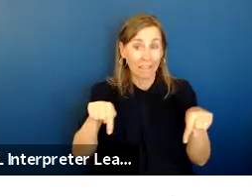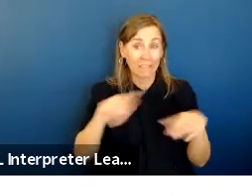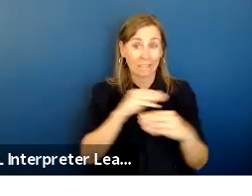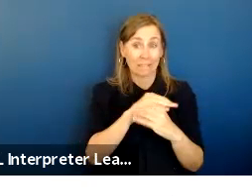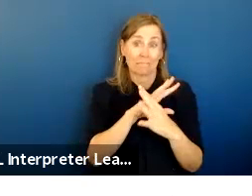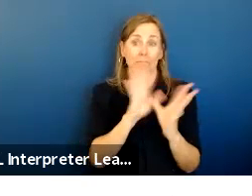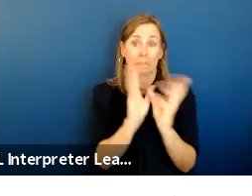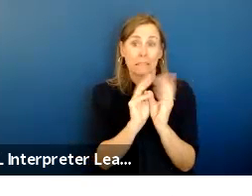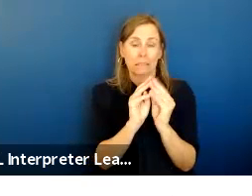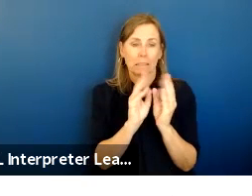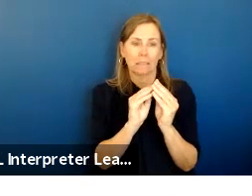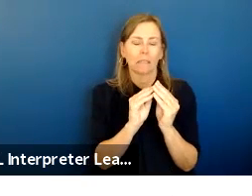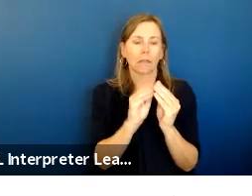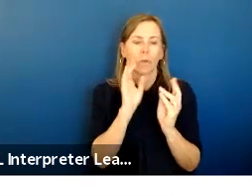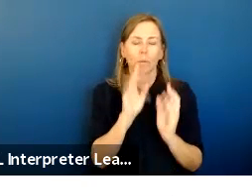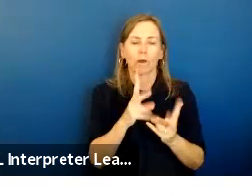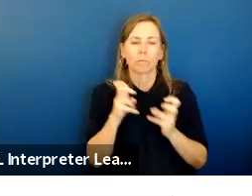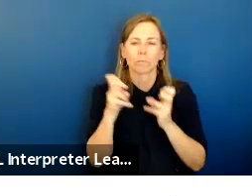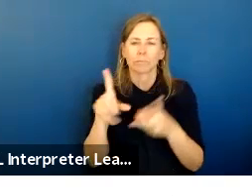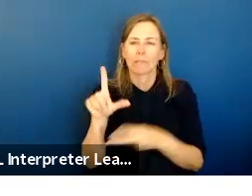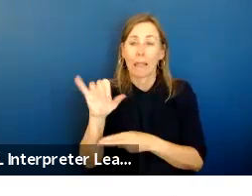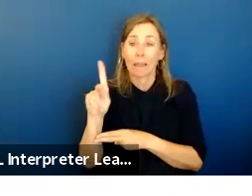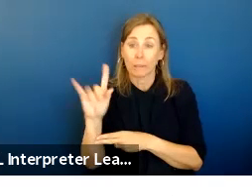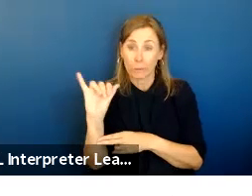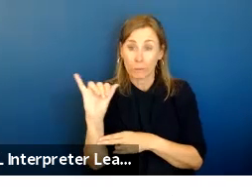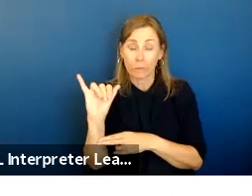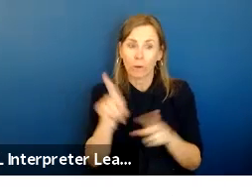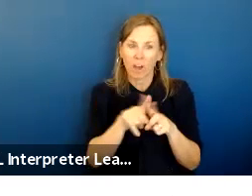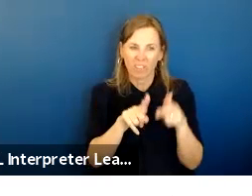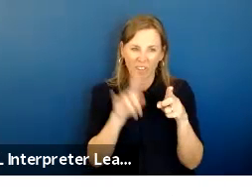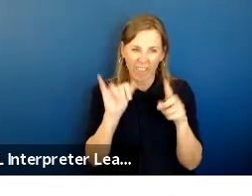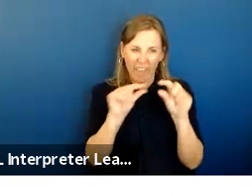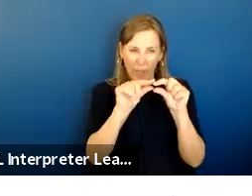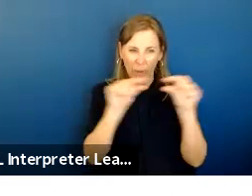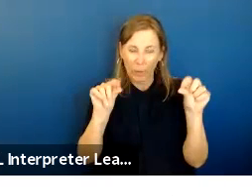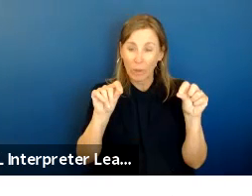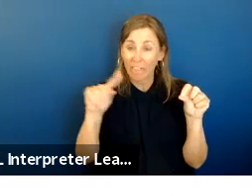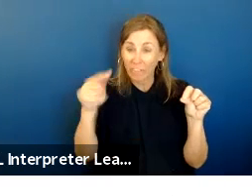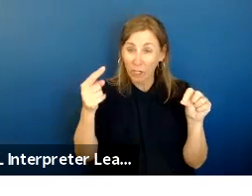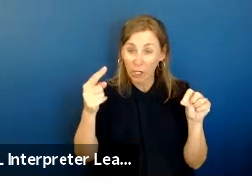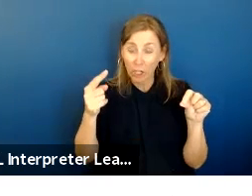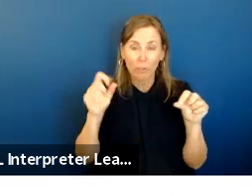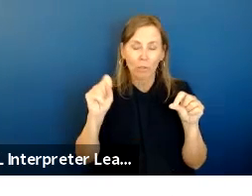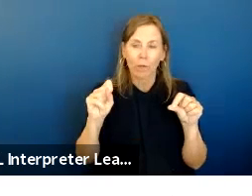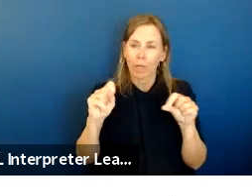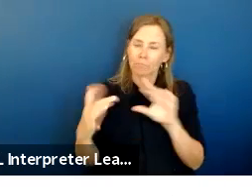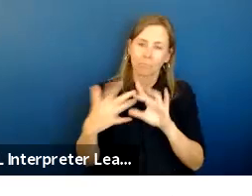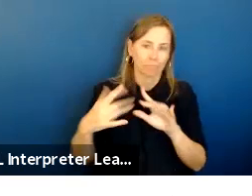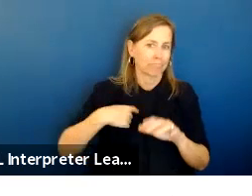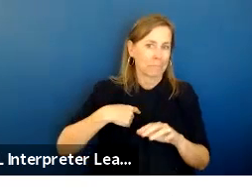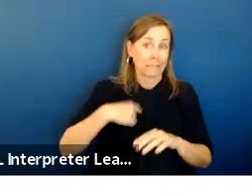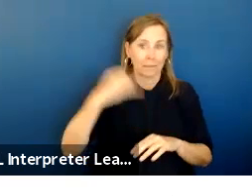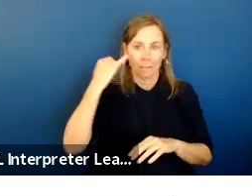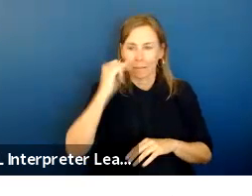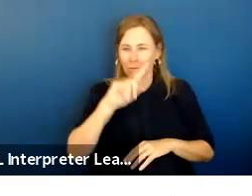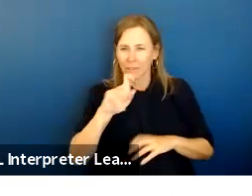It's also a good direct way to contact me should you have any questions that are specific to your property